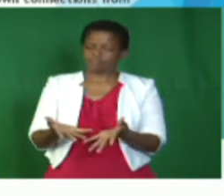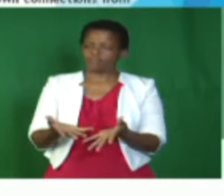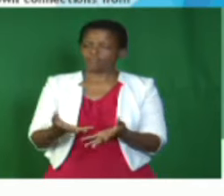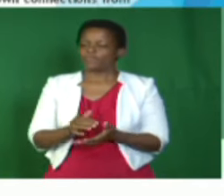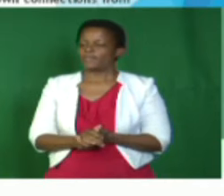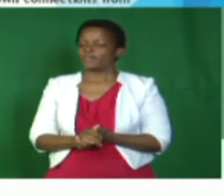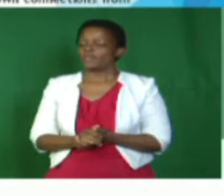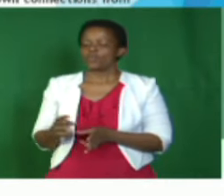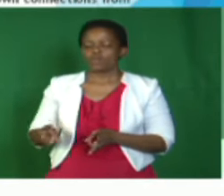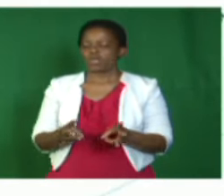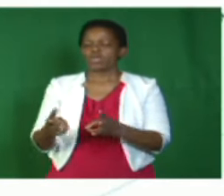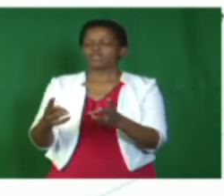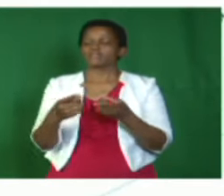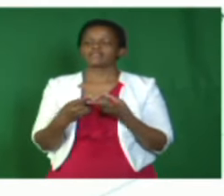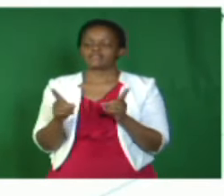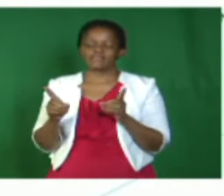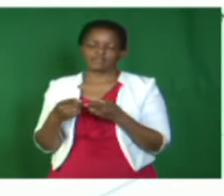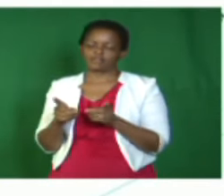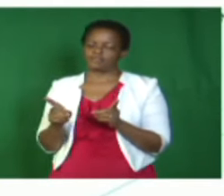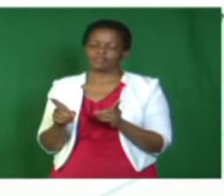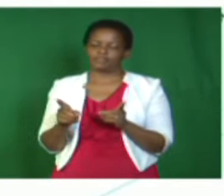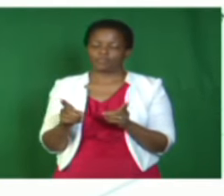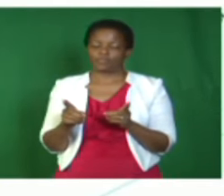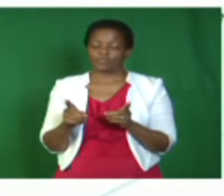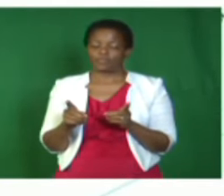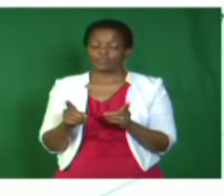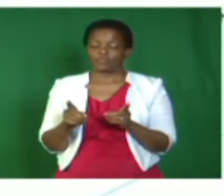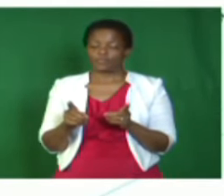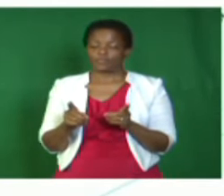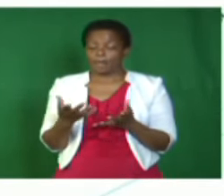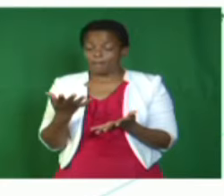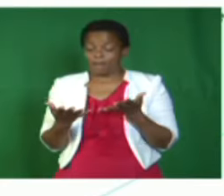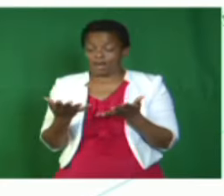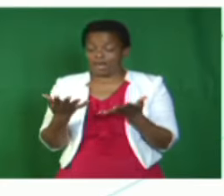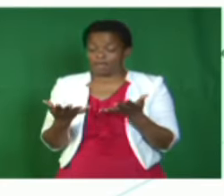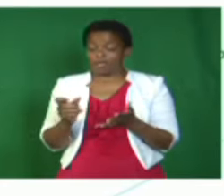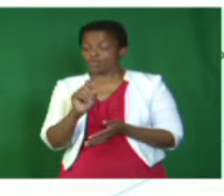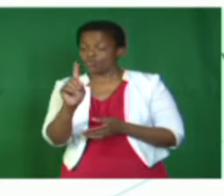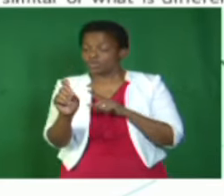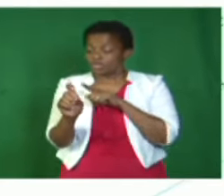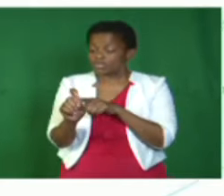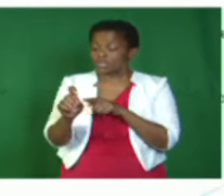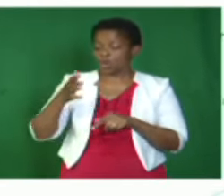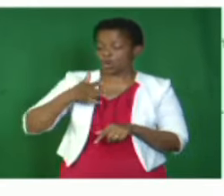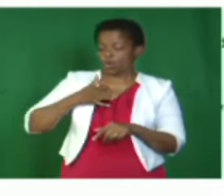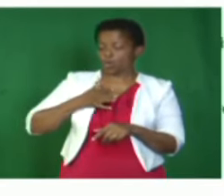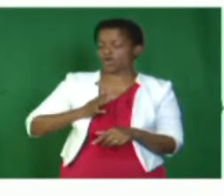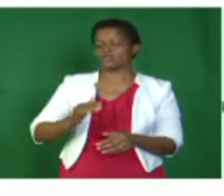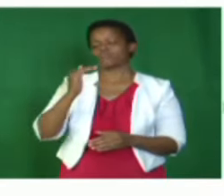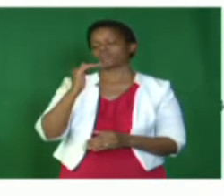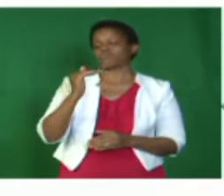formats. In other formats, you will discover that the question is asking you to list,